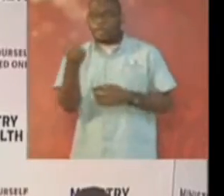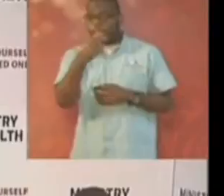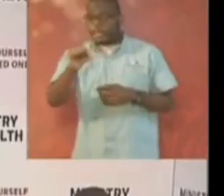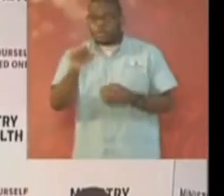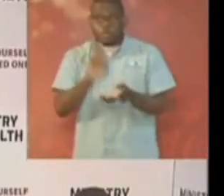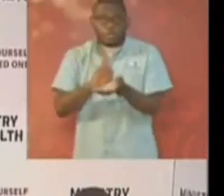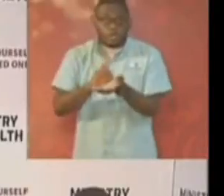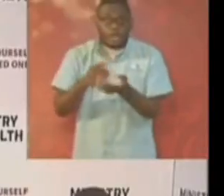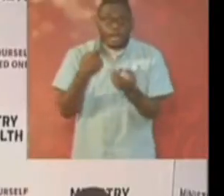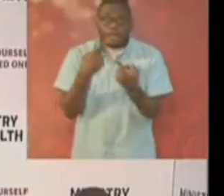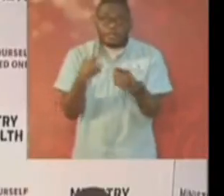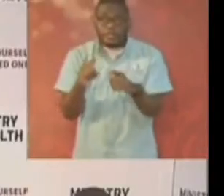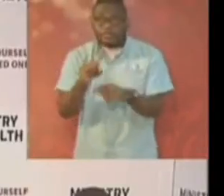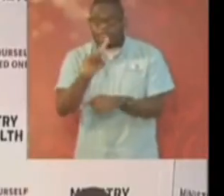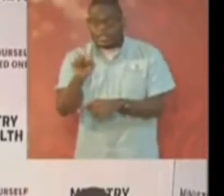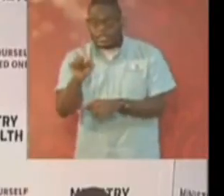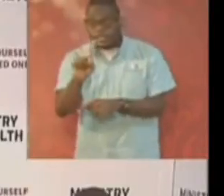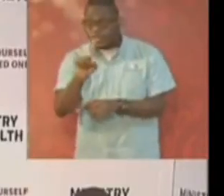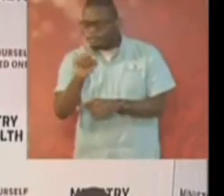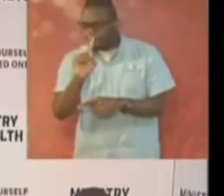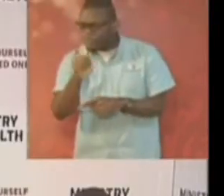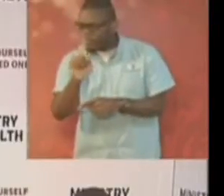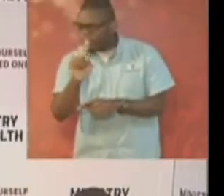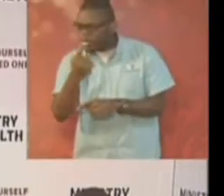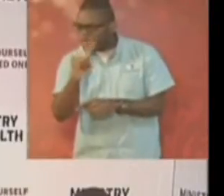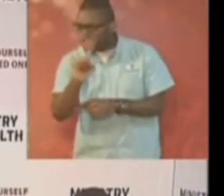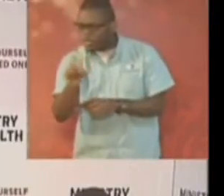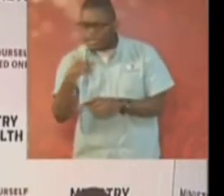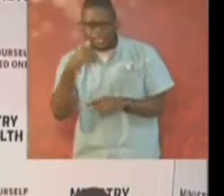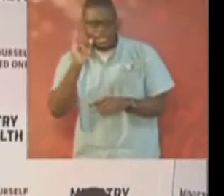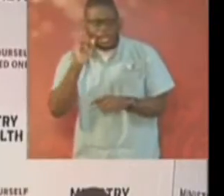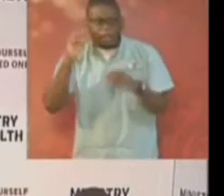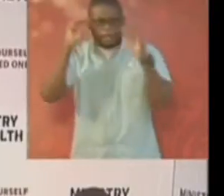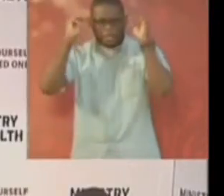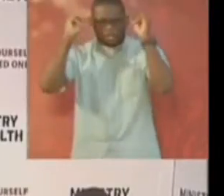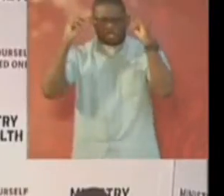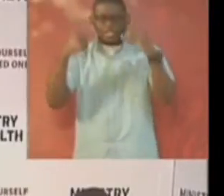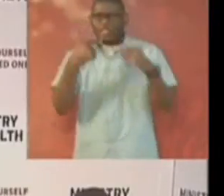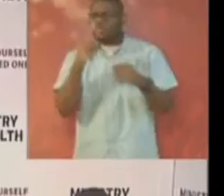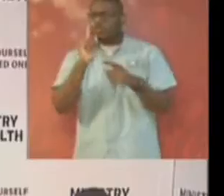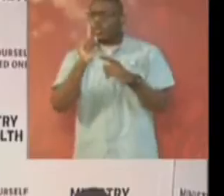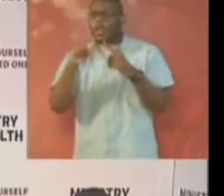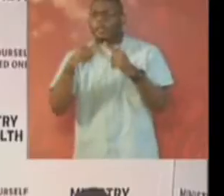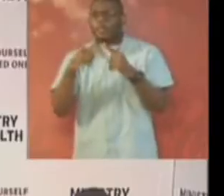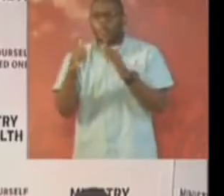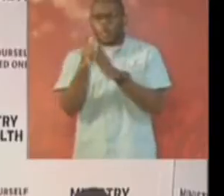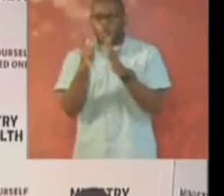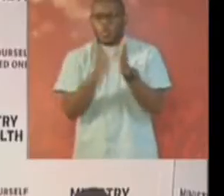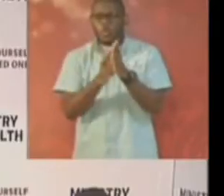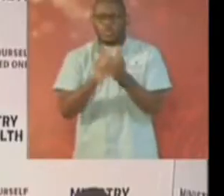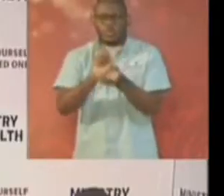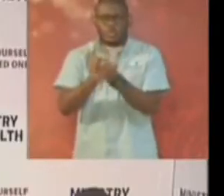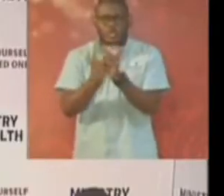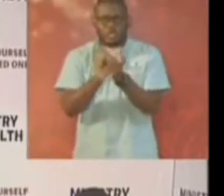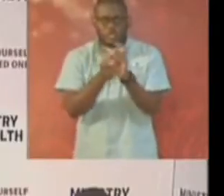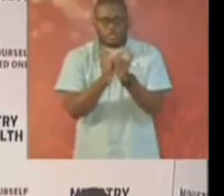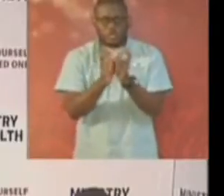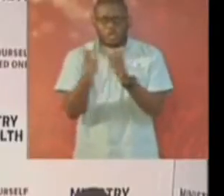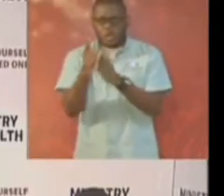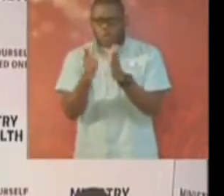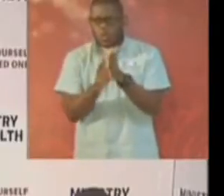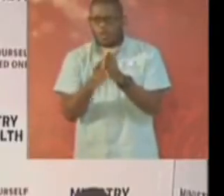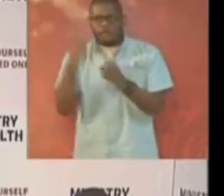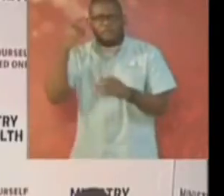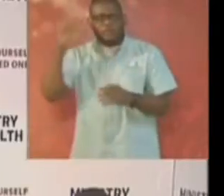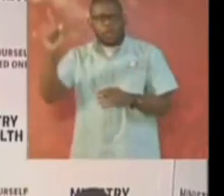which is the minister only yesterday spoke about using the law to tackle private versus, we won't get back into that,